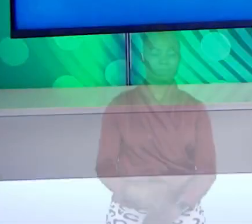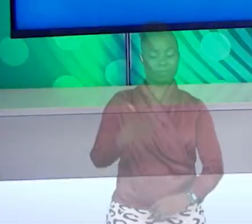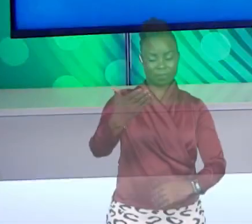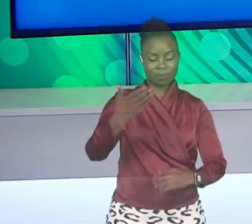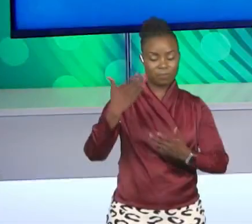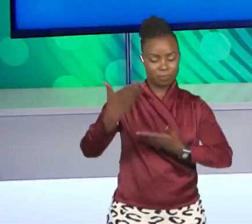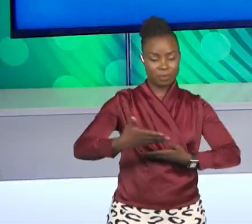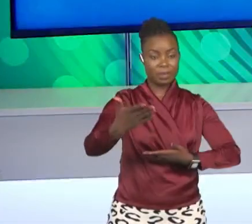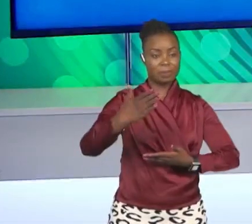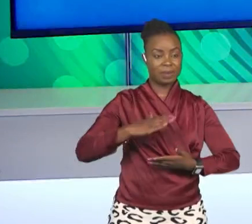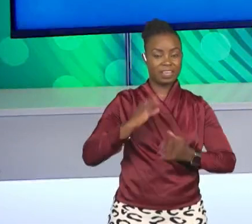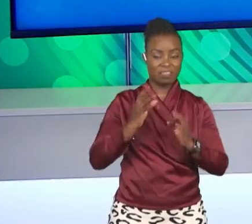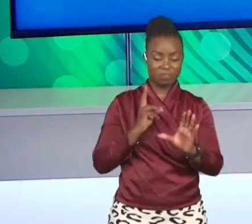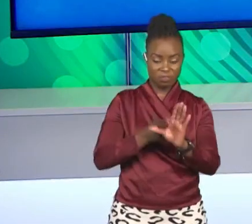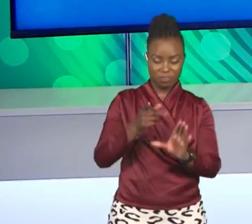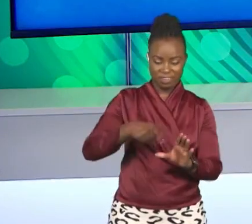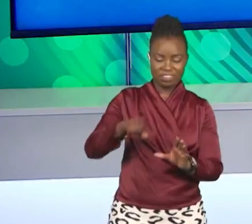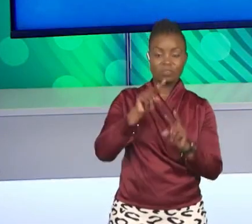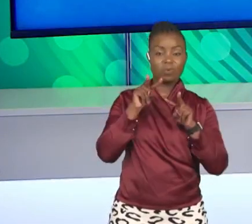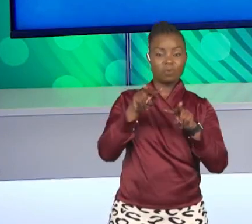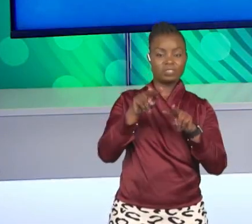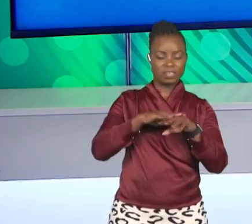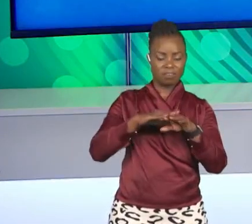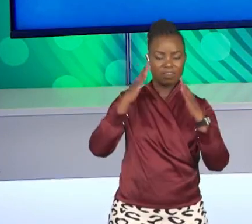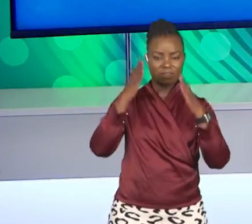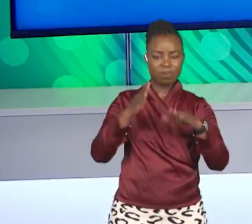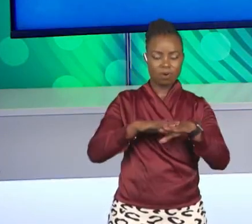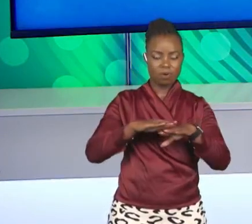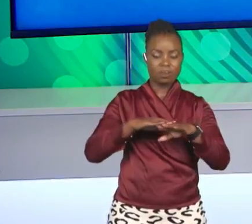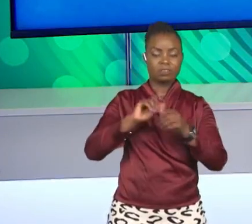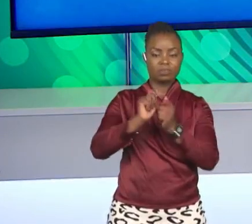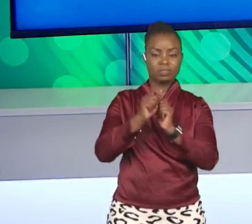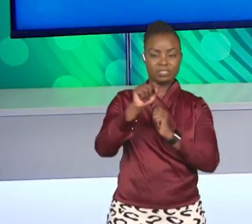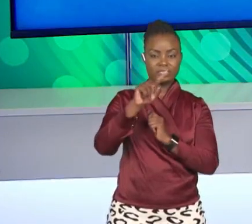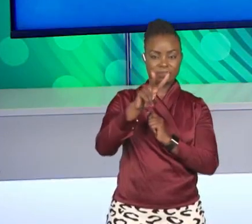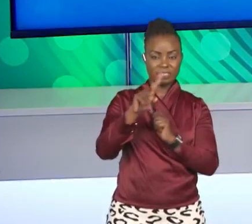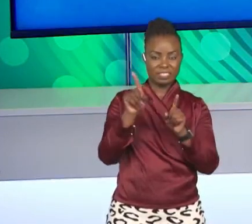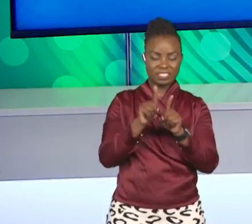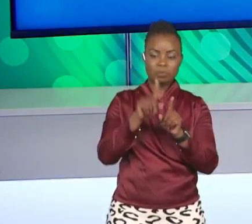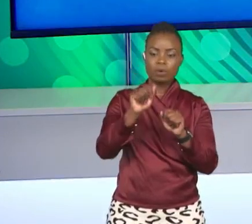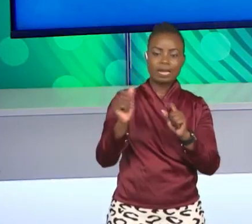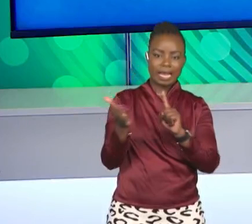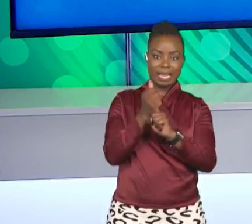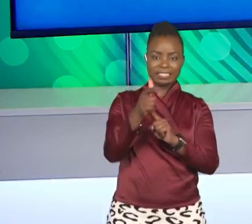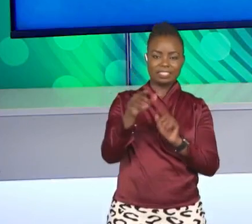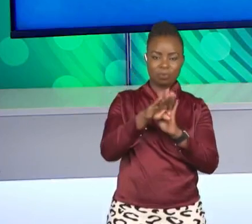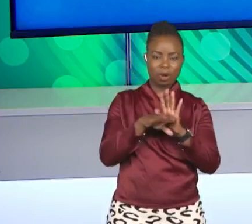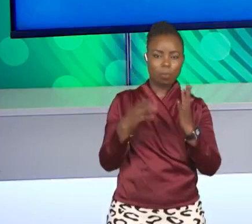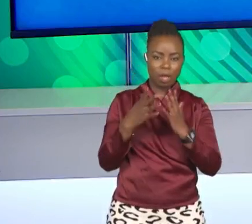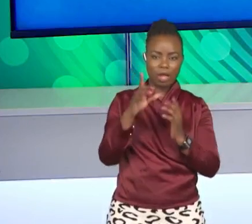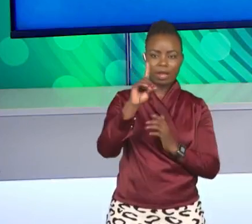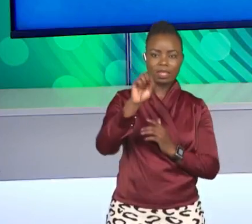Welcome back. In case you just joined us, you're watching Africa Focus on Switch TV, and you can also catch this program on DSTV